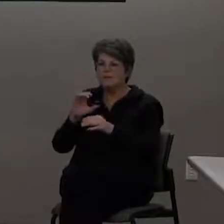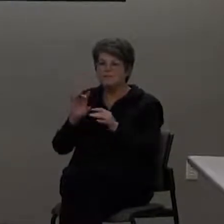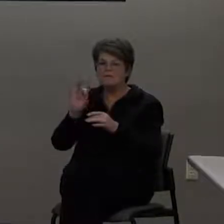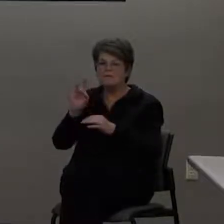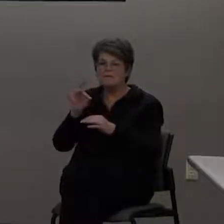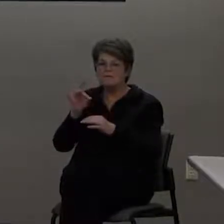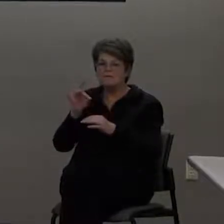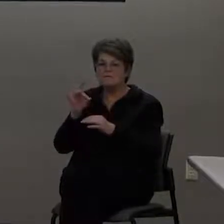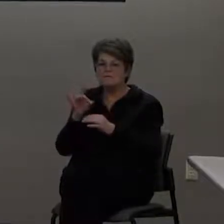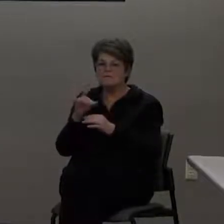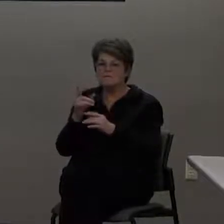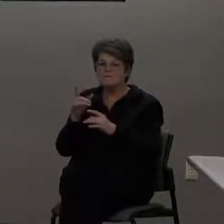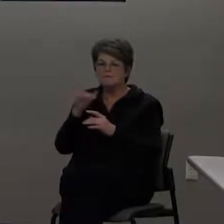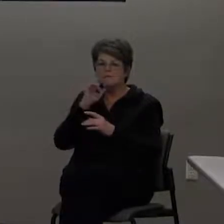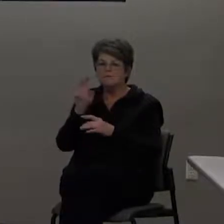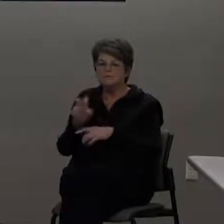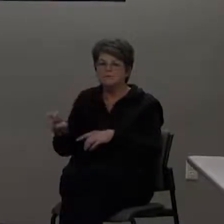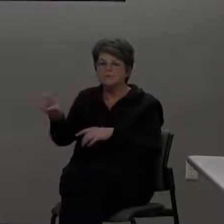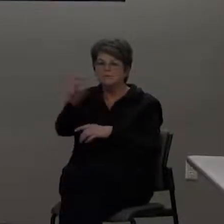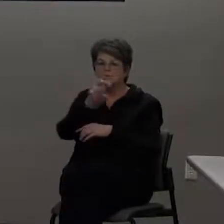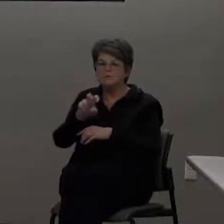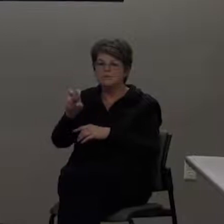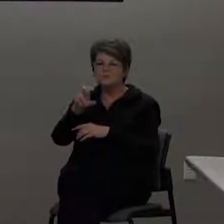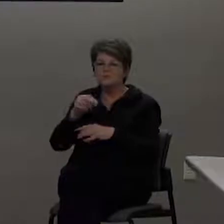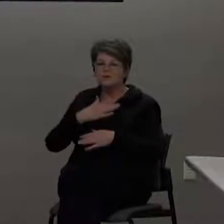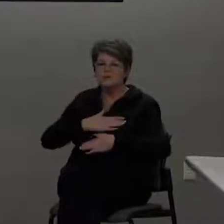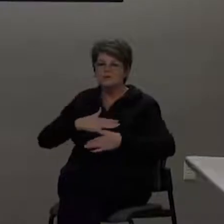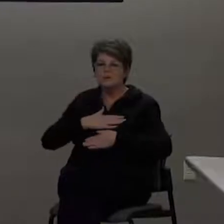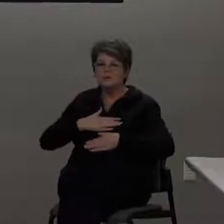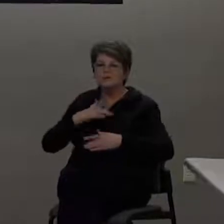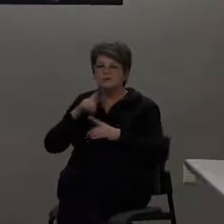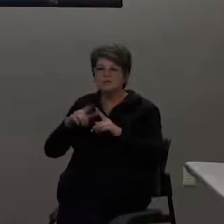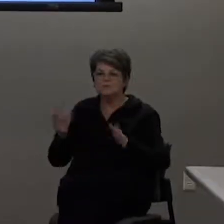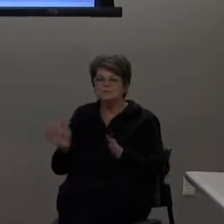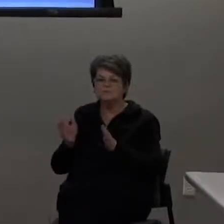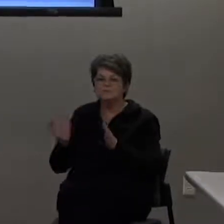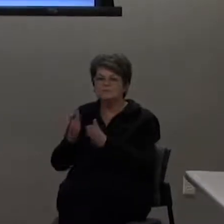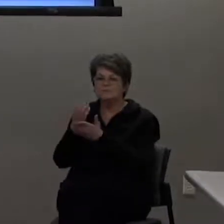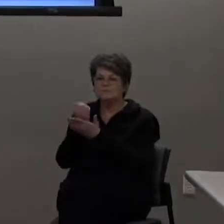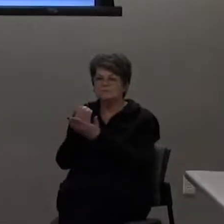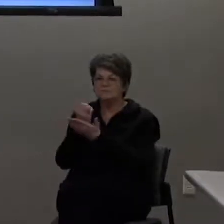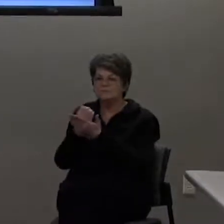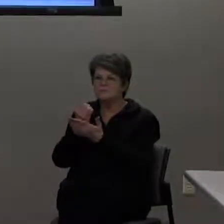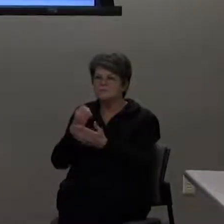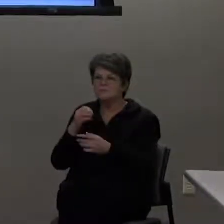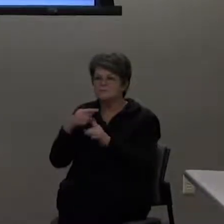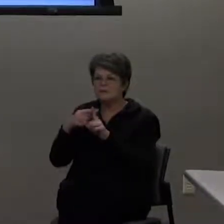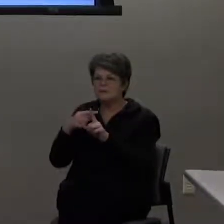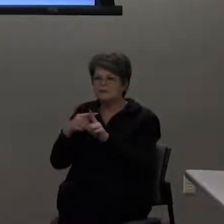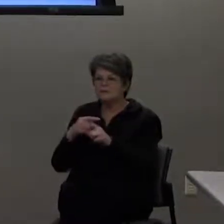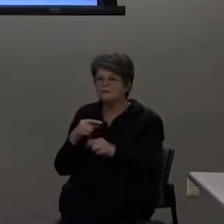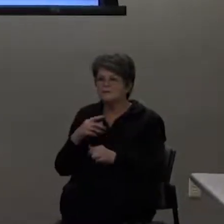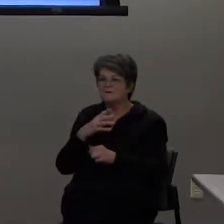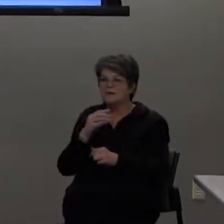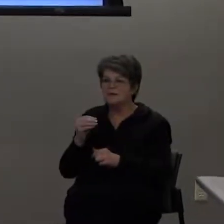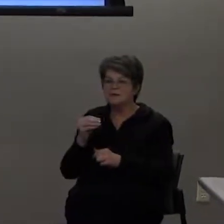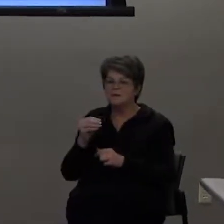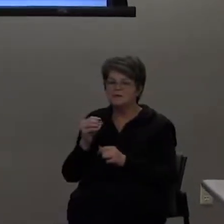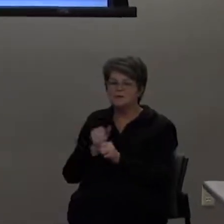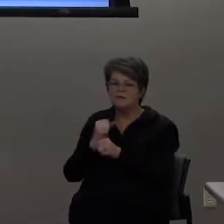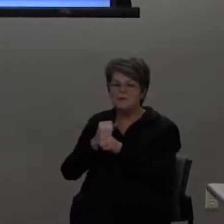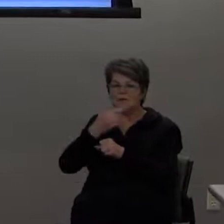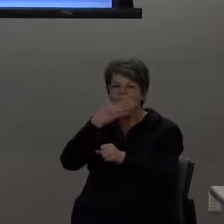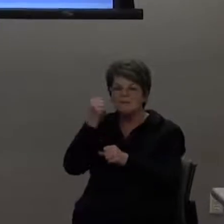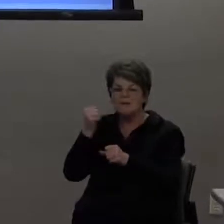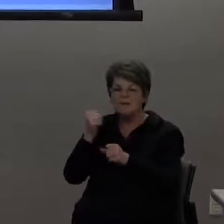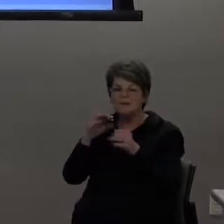further development of Boyle County's tourism and recreation activities to enhance their positive economic impact on the community. And ninth, create better connections